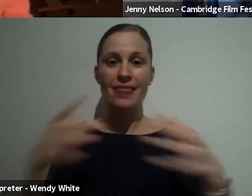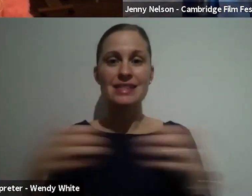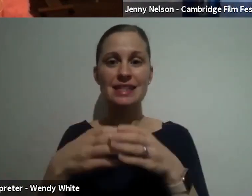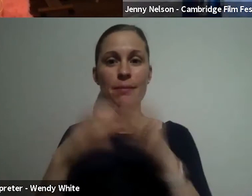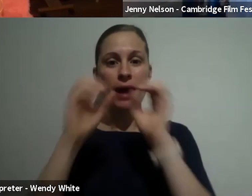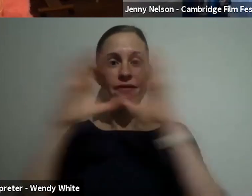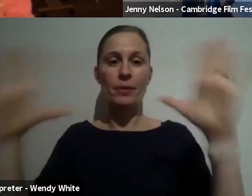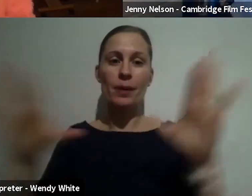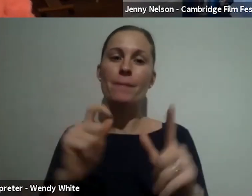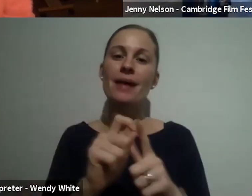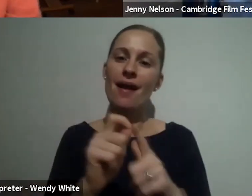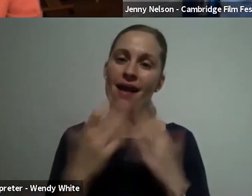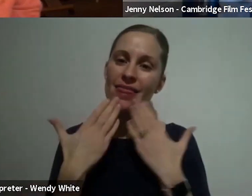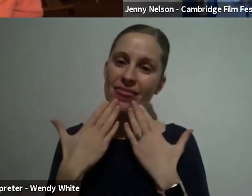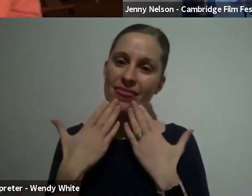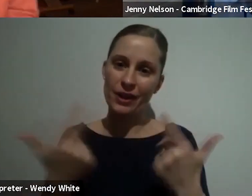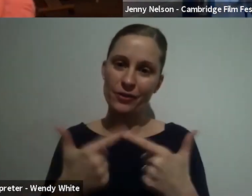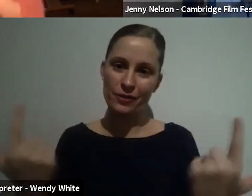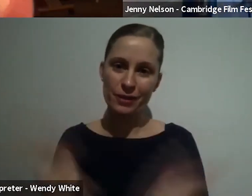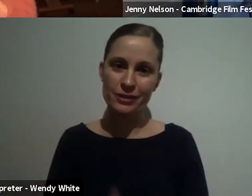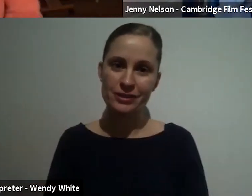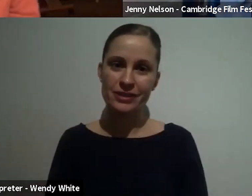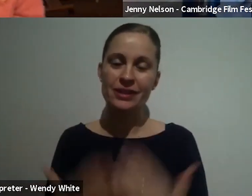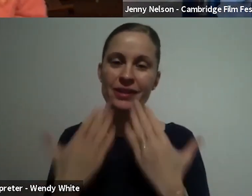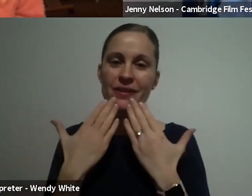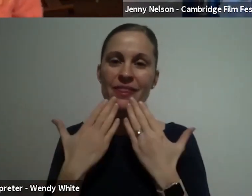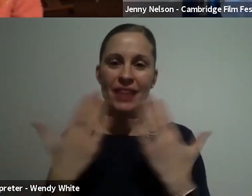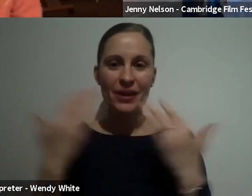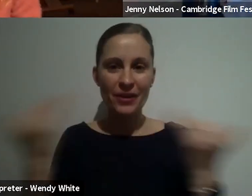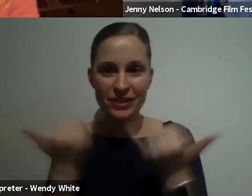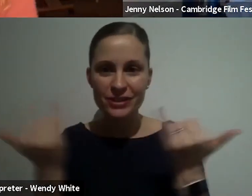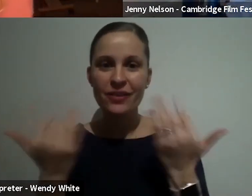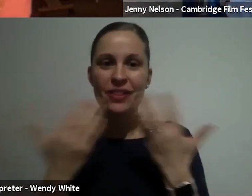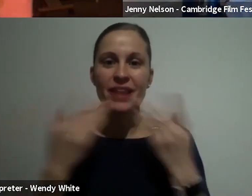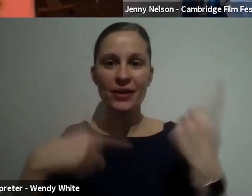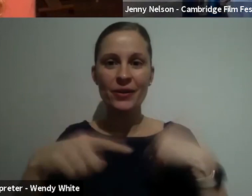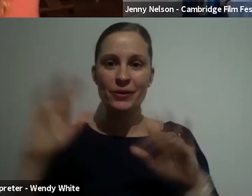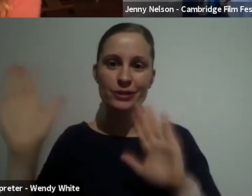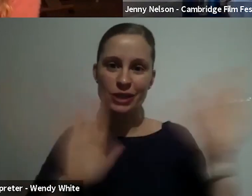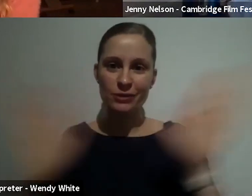yes, Pilar, thank you. Thanks very much. Thank you, Jenny, and thank you for the festival. Ciao, ciao.